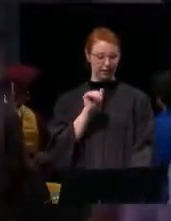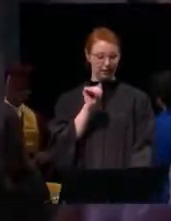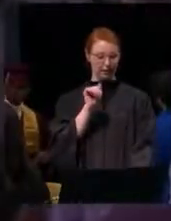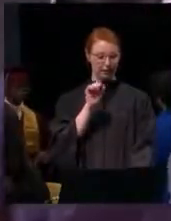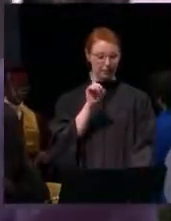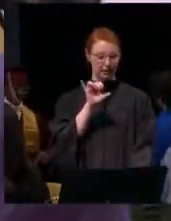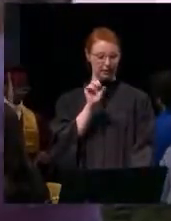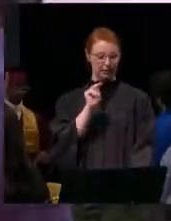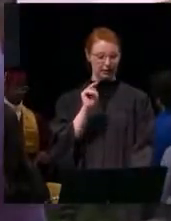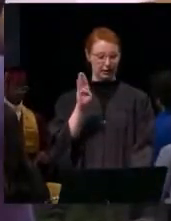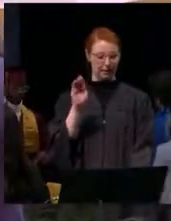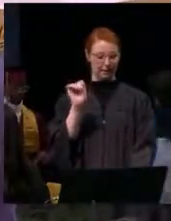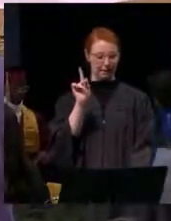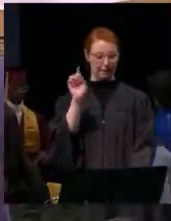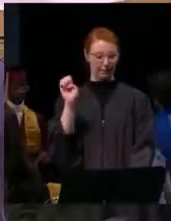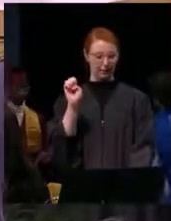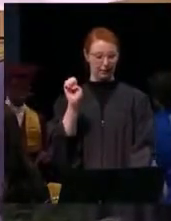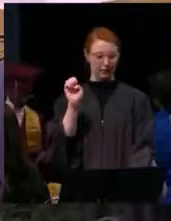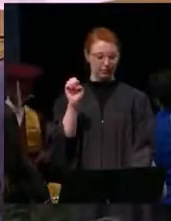Madison Bakke.